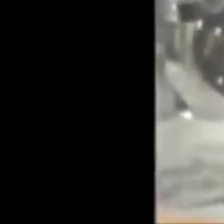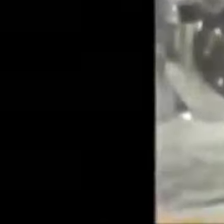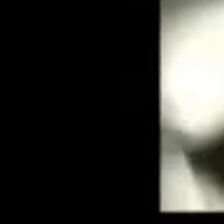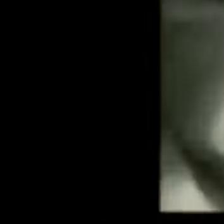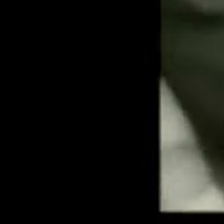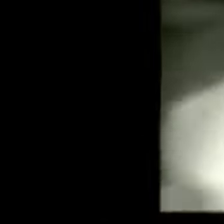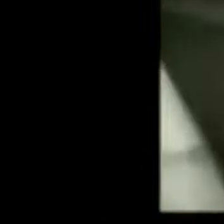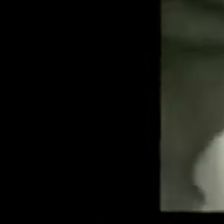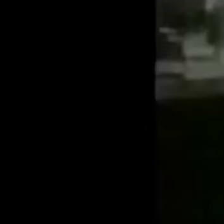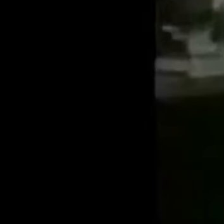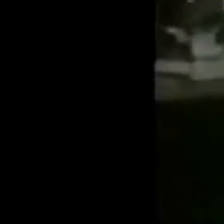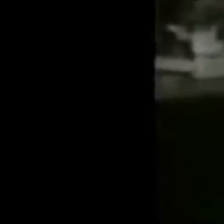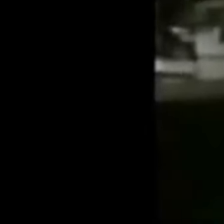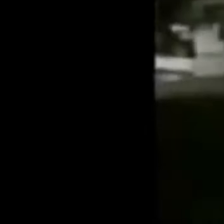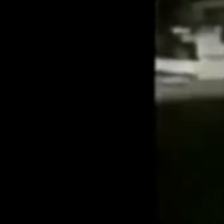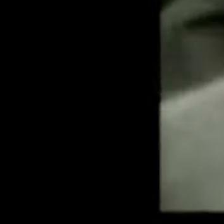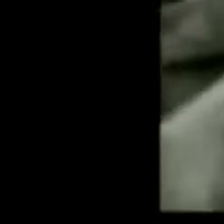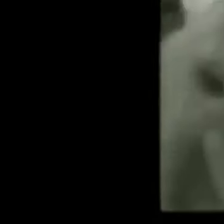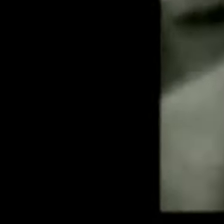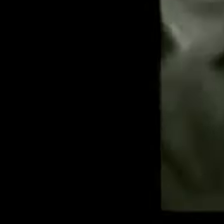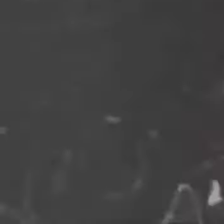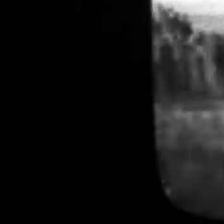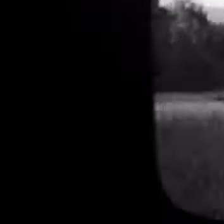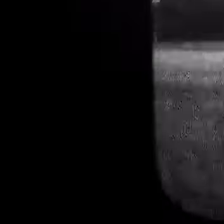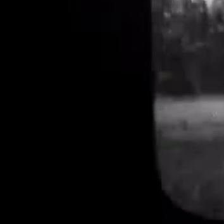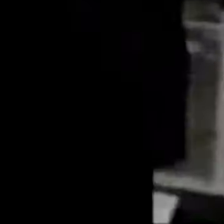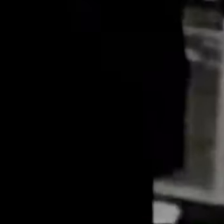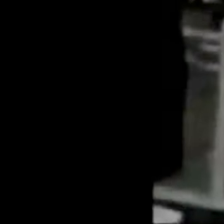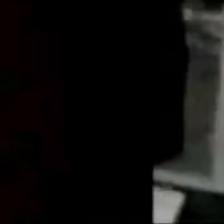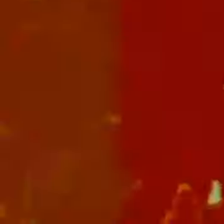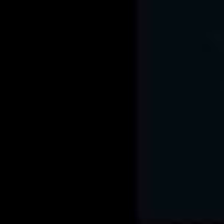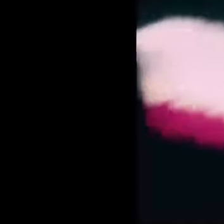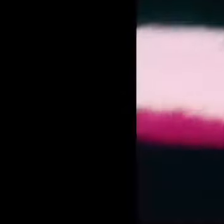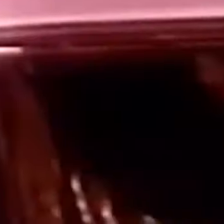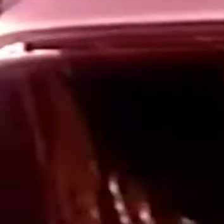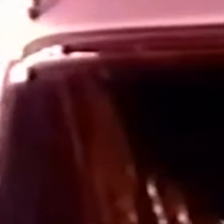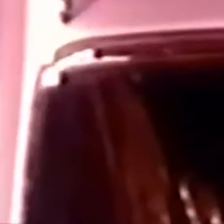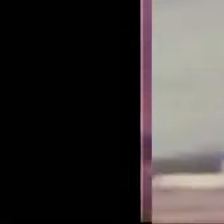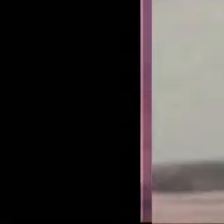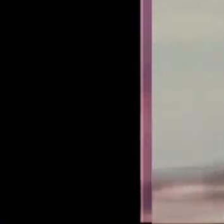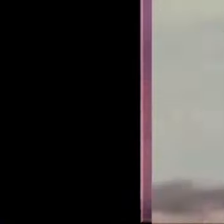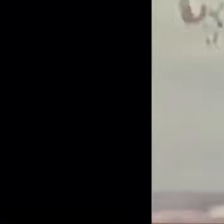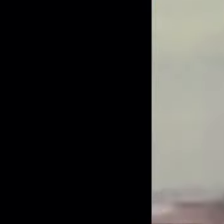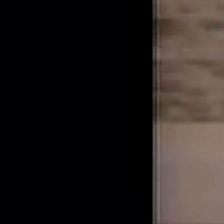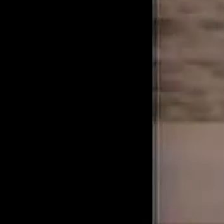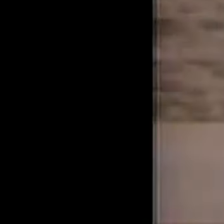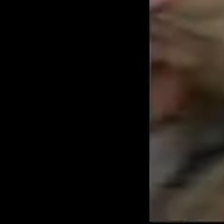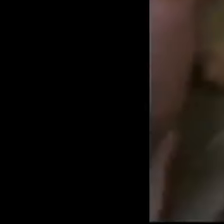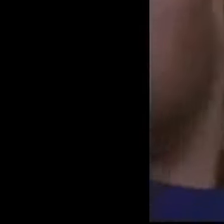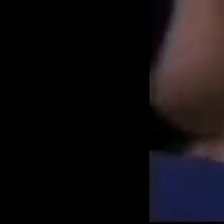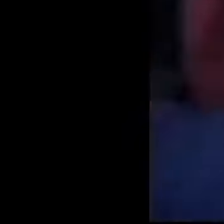1898, our history has been written by passionate people who create innovative products in tune with popular